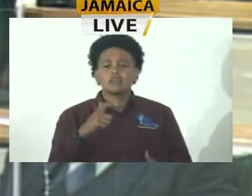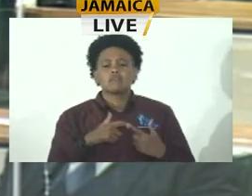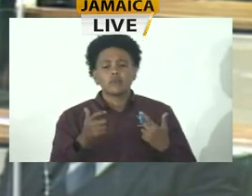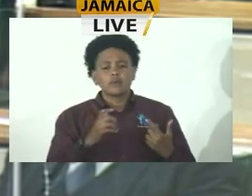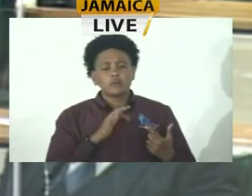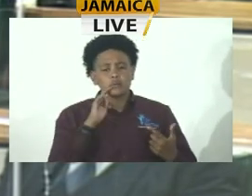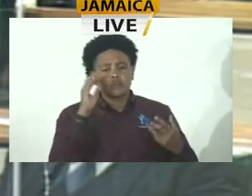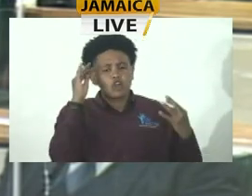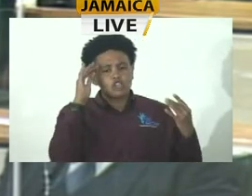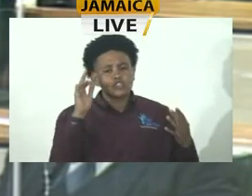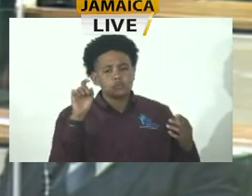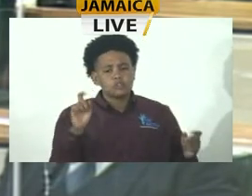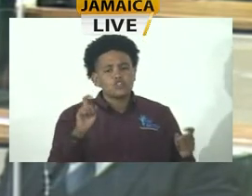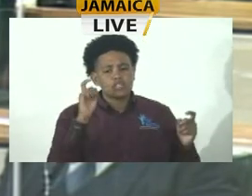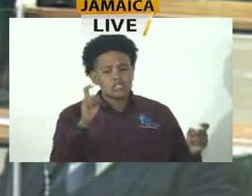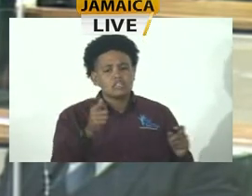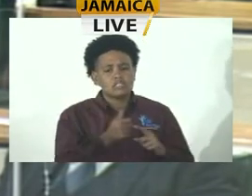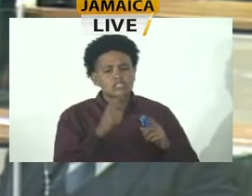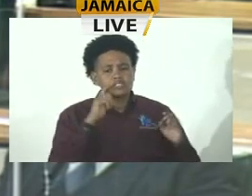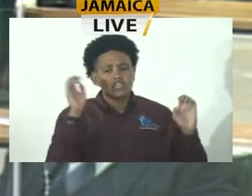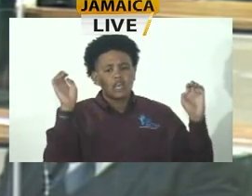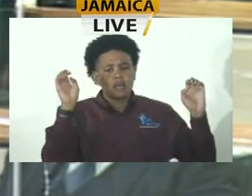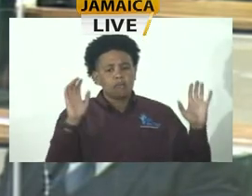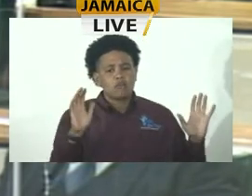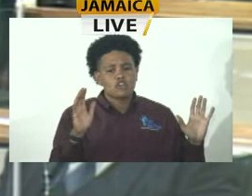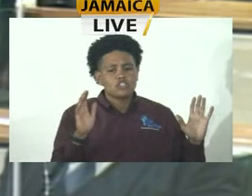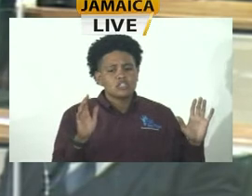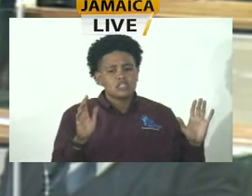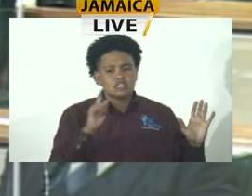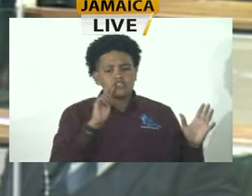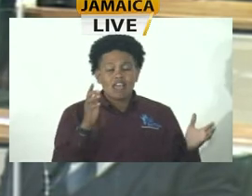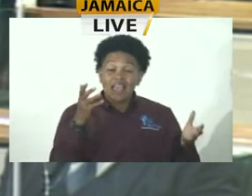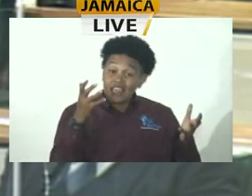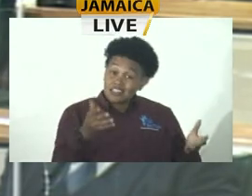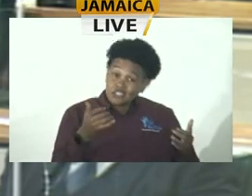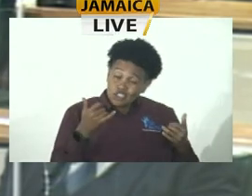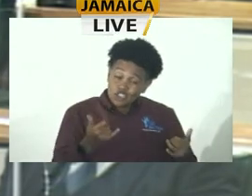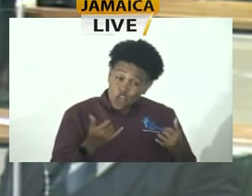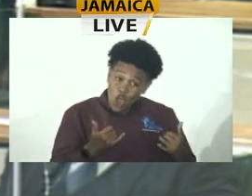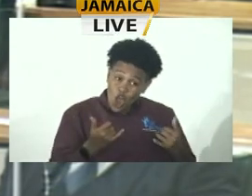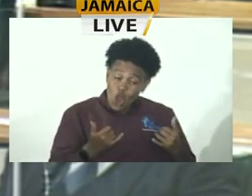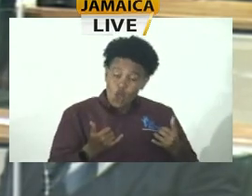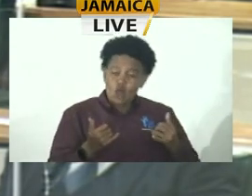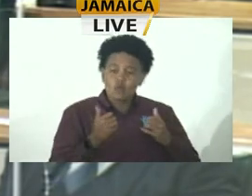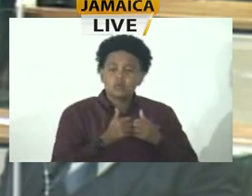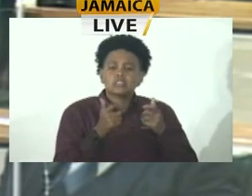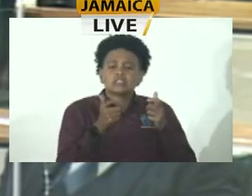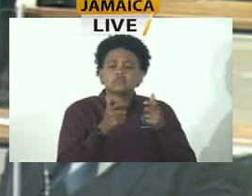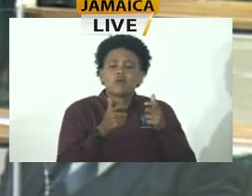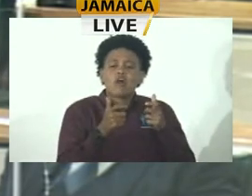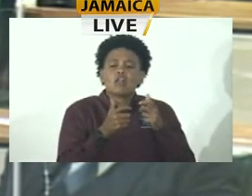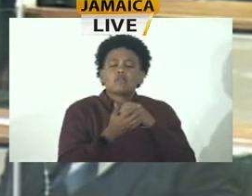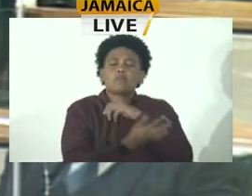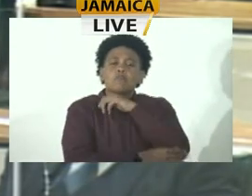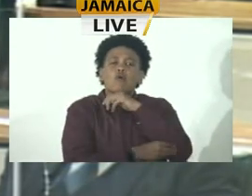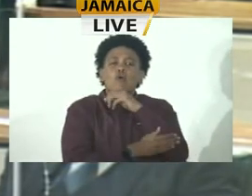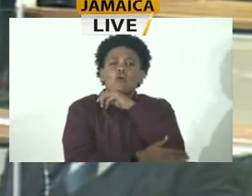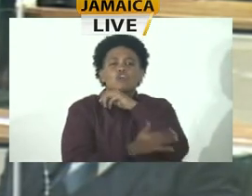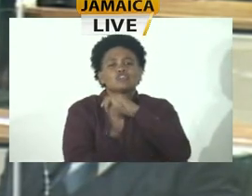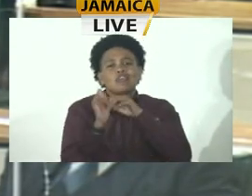given to the emergency that exists now with small poor countries like